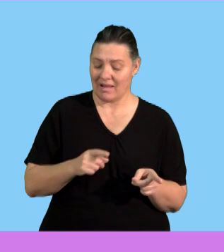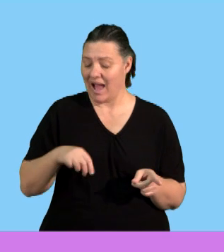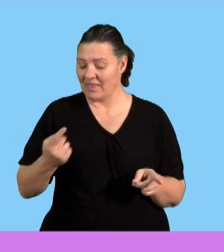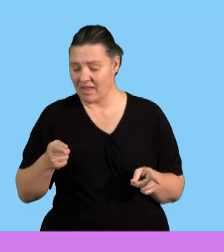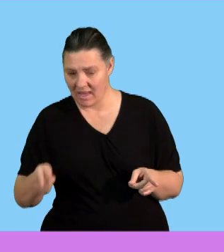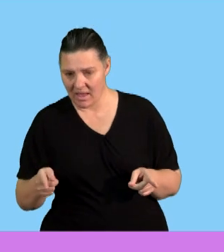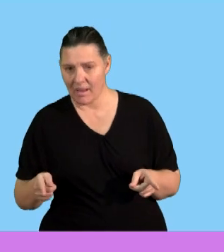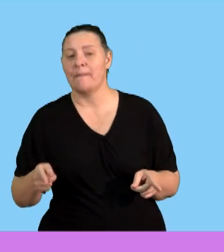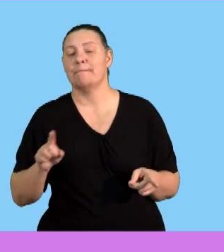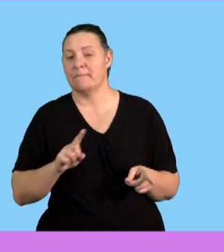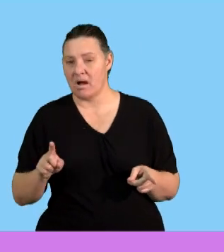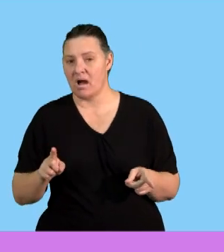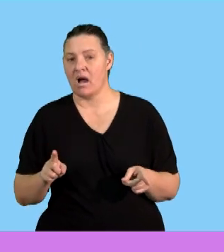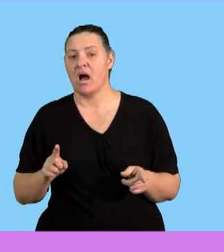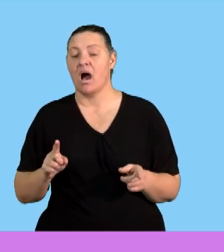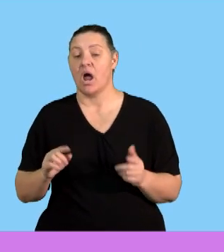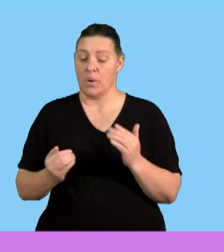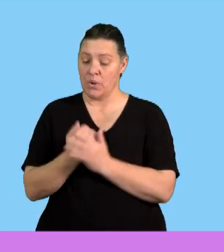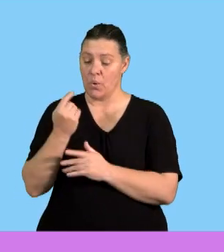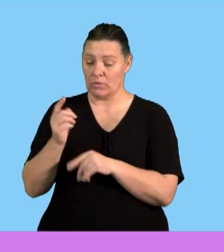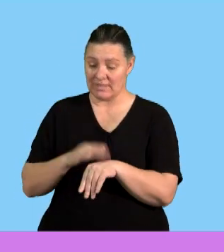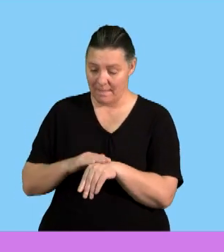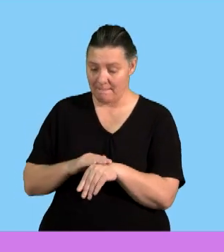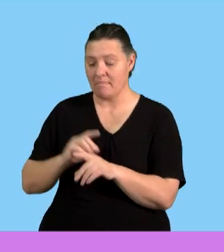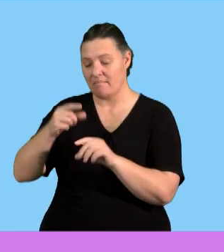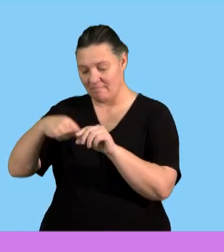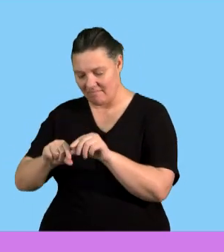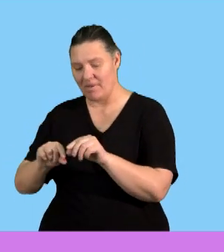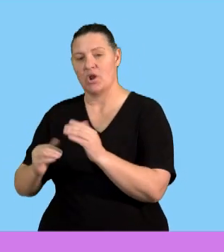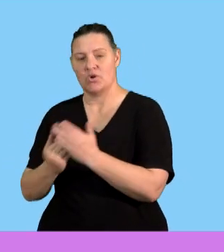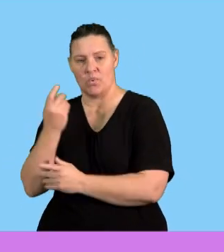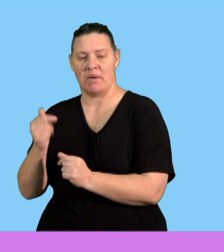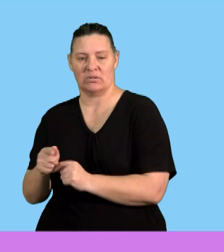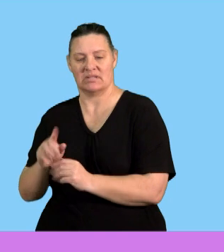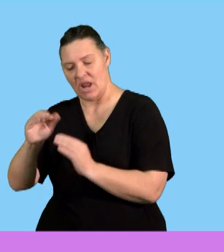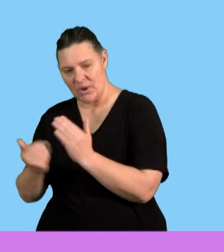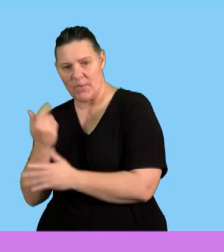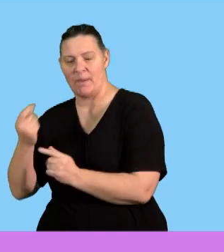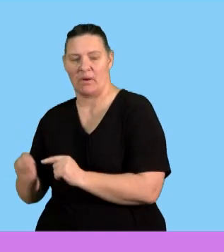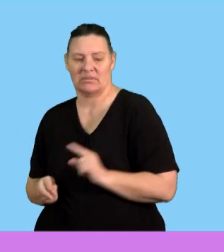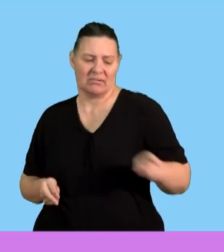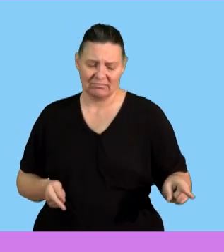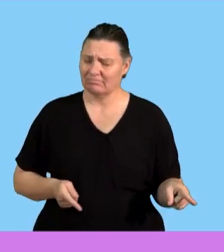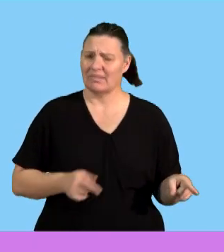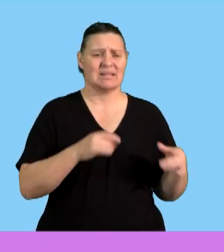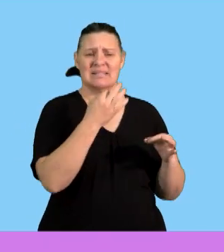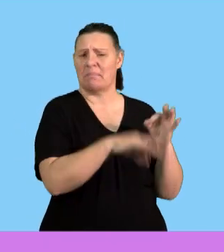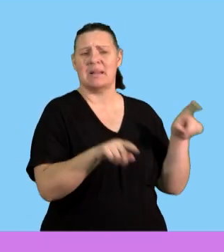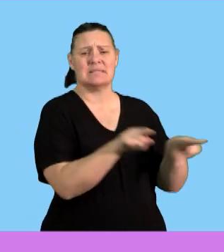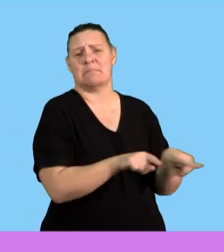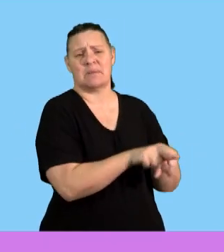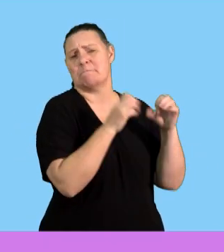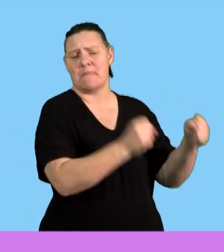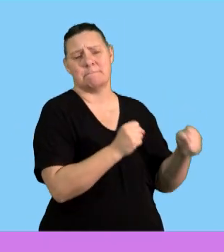compound interest is calculated on the changed amounts. So simple interest, the amount remains the